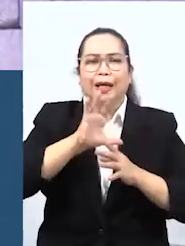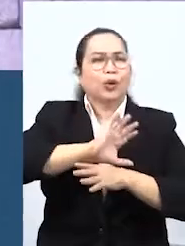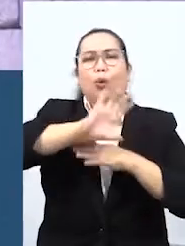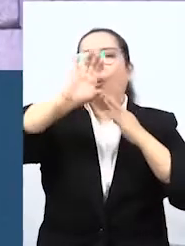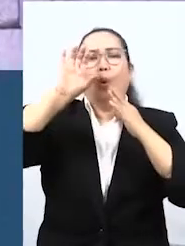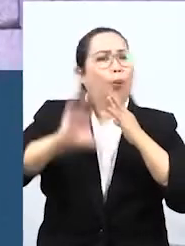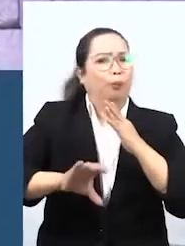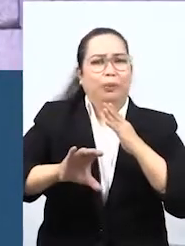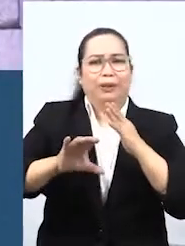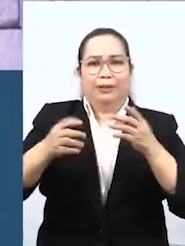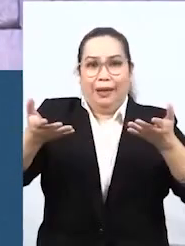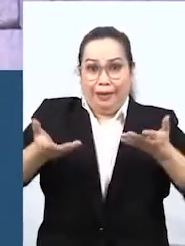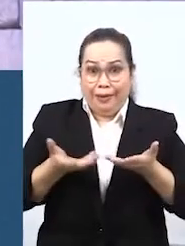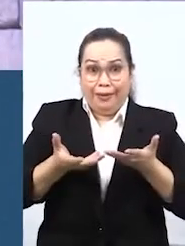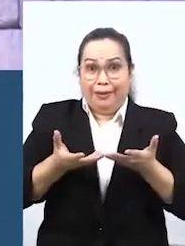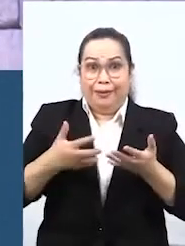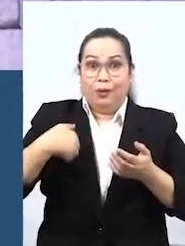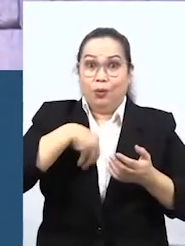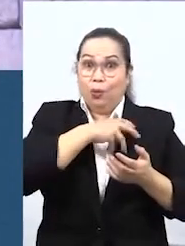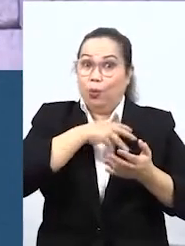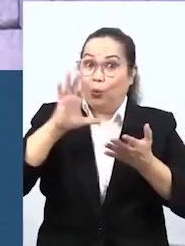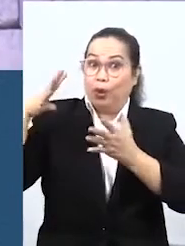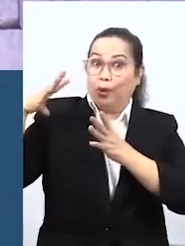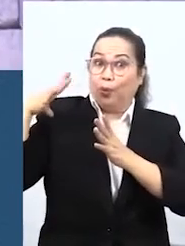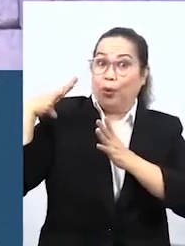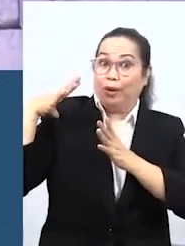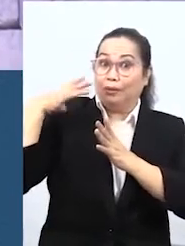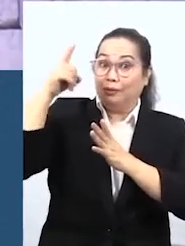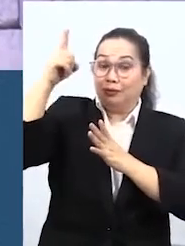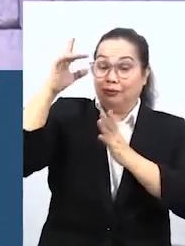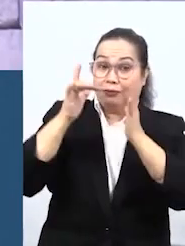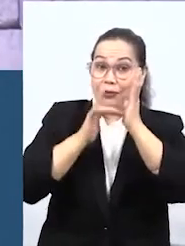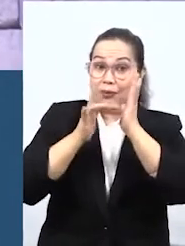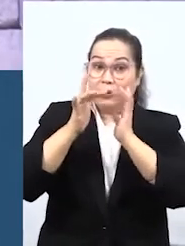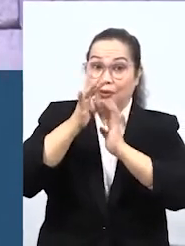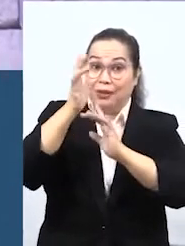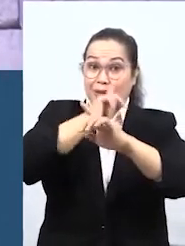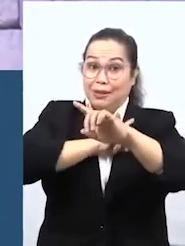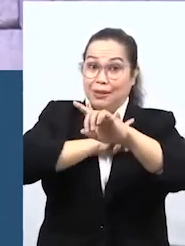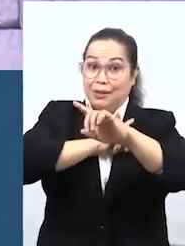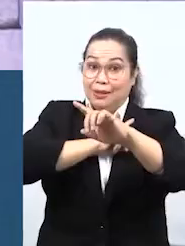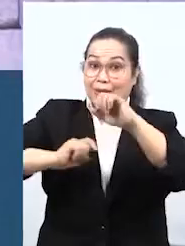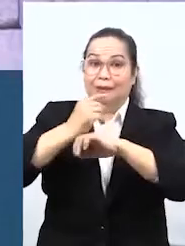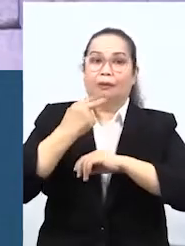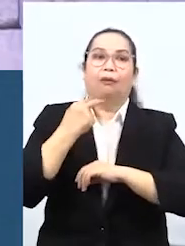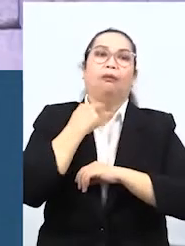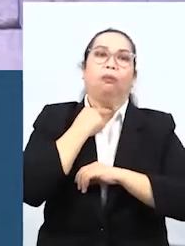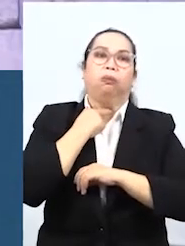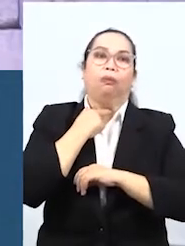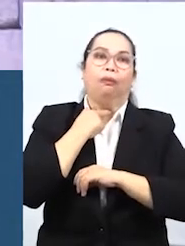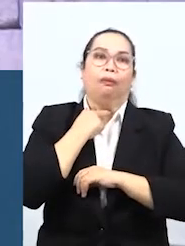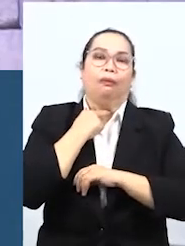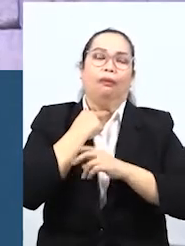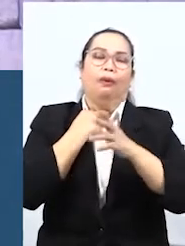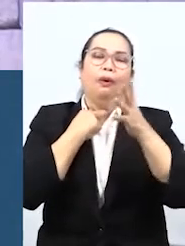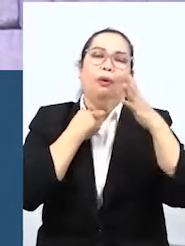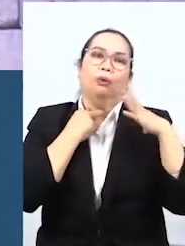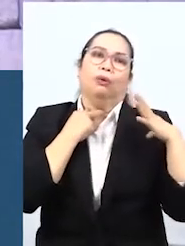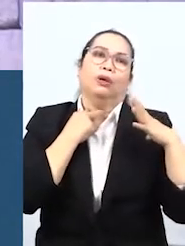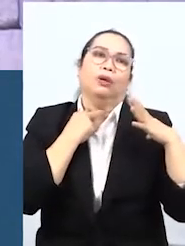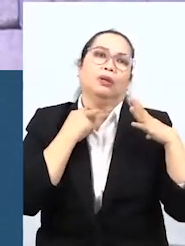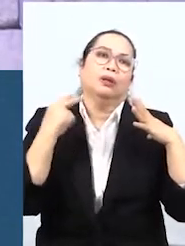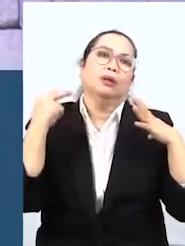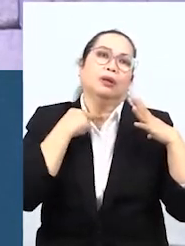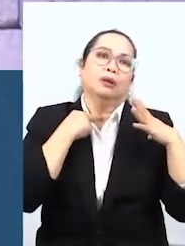yet so while we wait for the complete coming of the kingdom we are stuck in this waiting ah now we